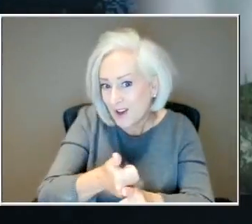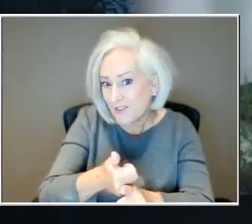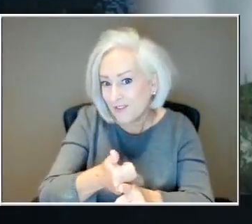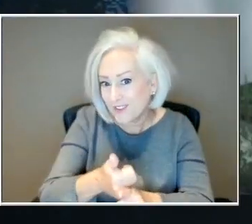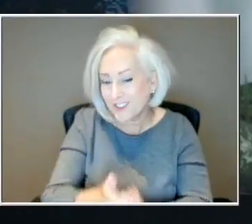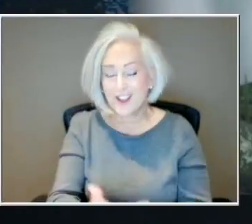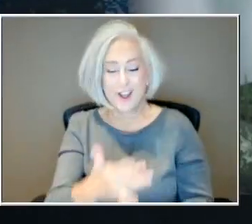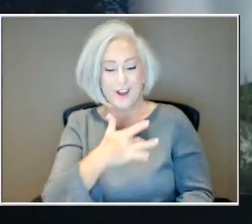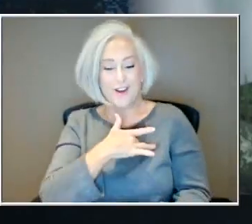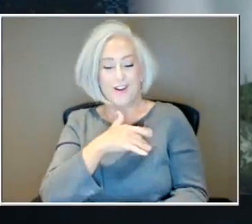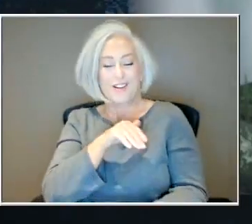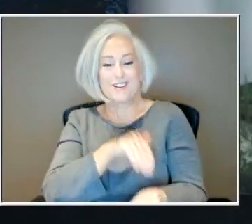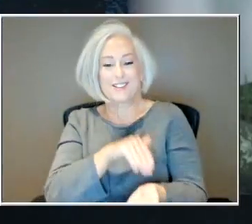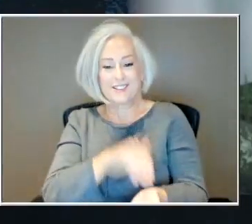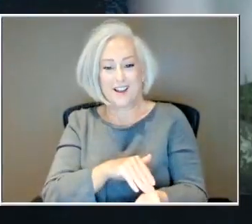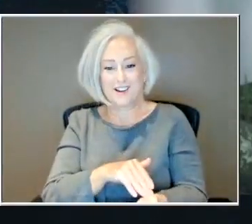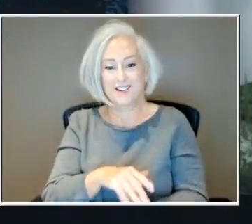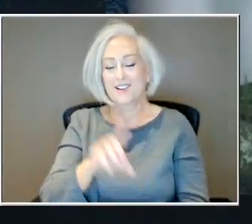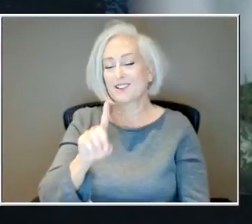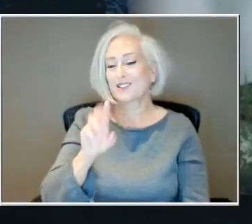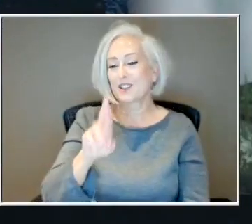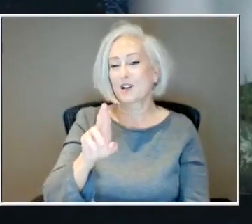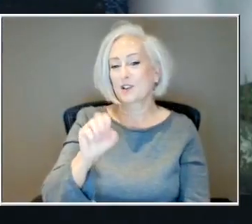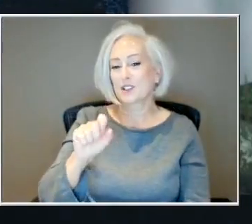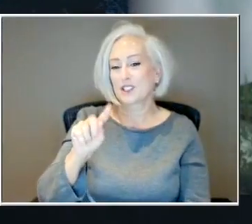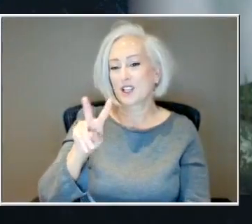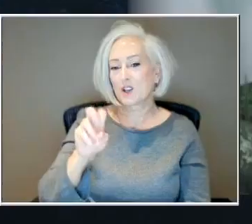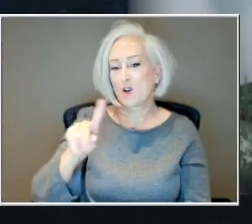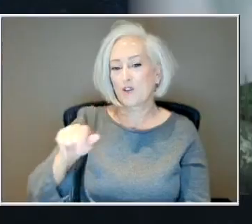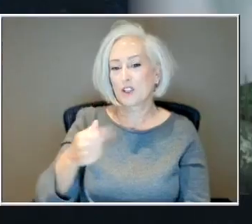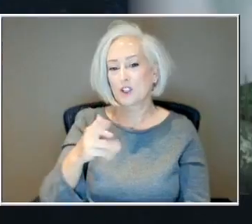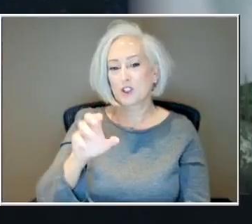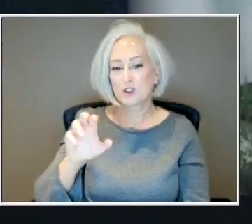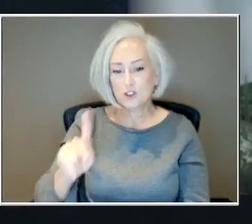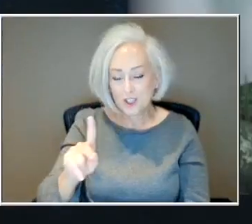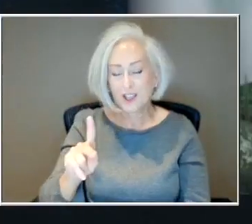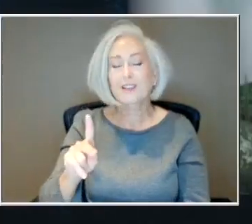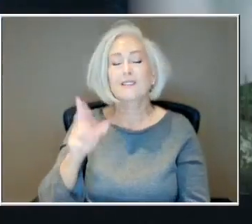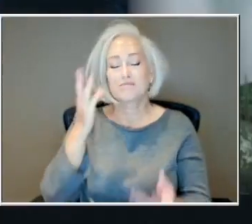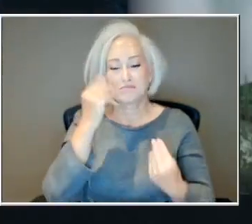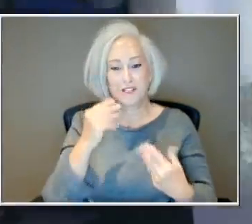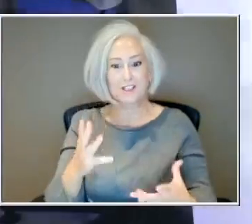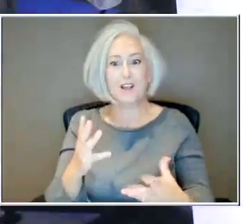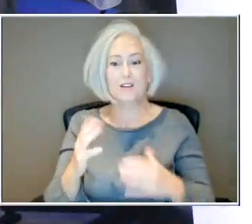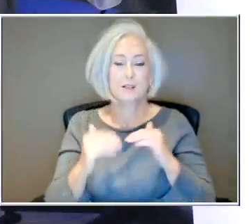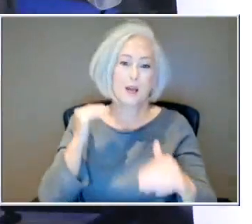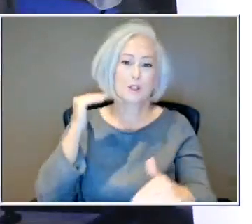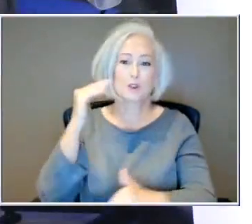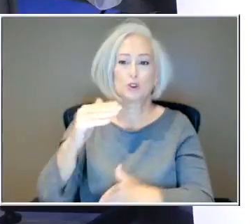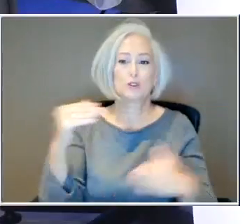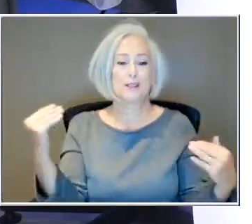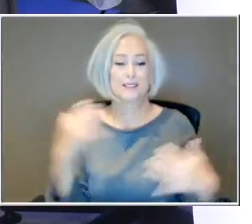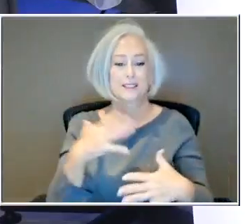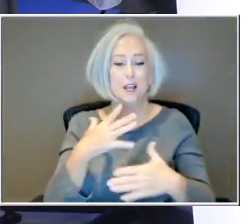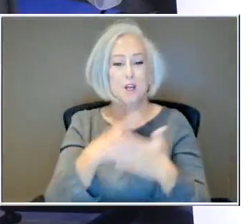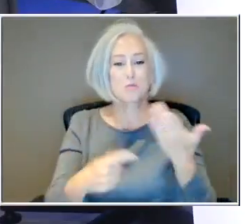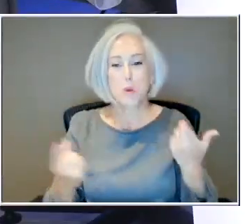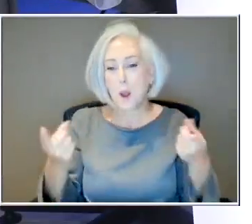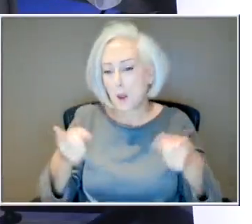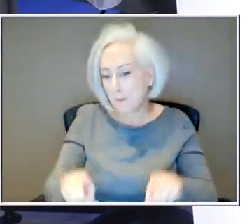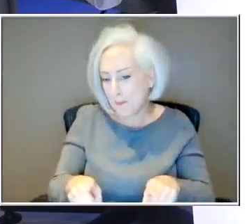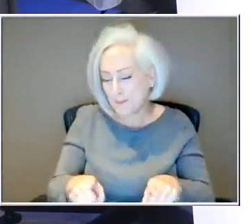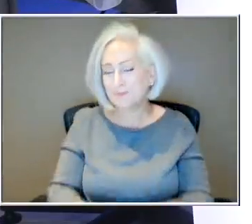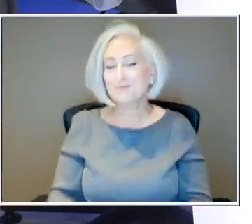Dr. Dusan Stanojevic explains the risks of overdoing it when it comes to scaring. So, Grouchy.